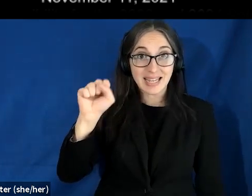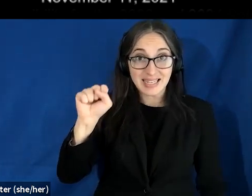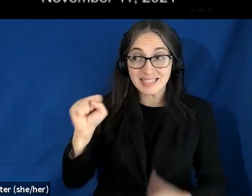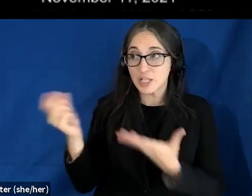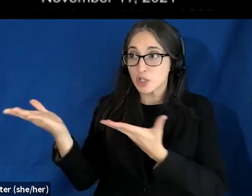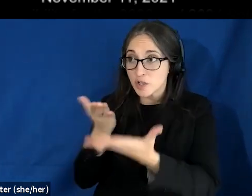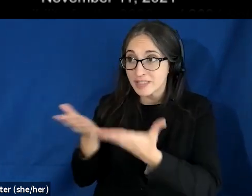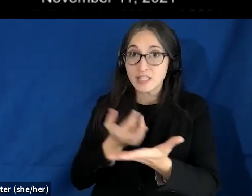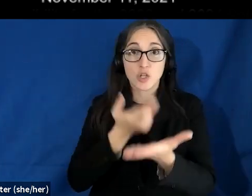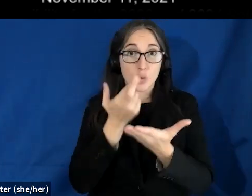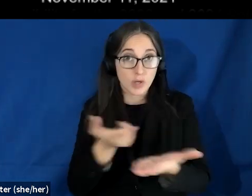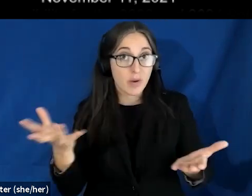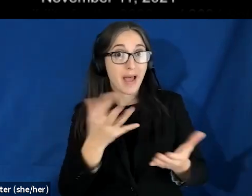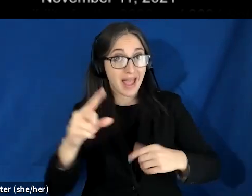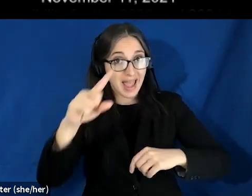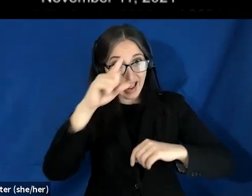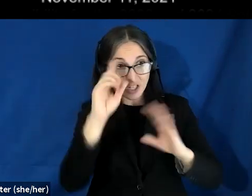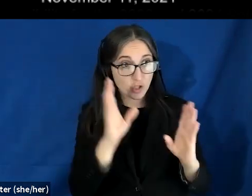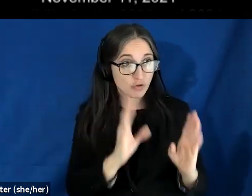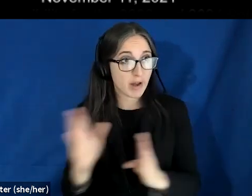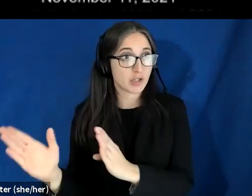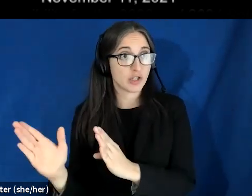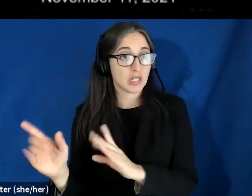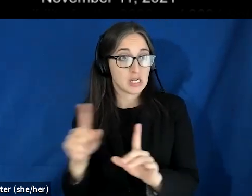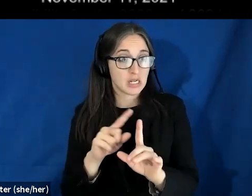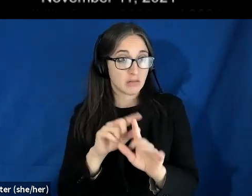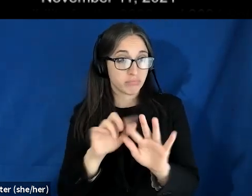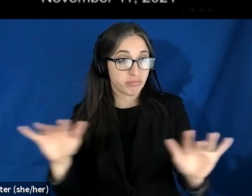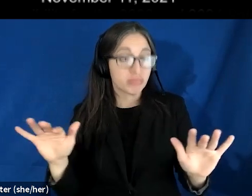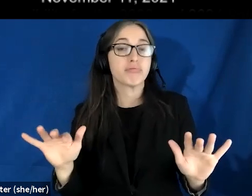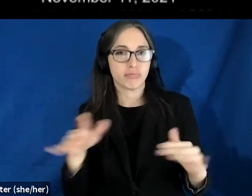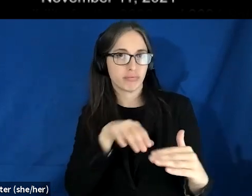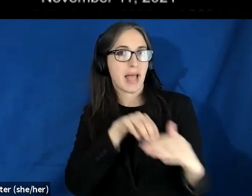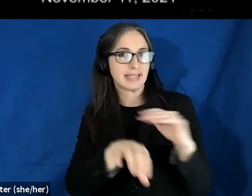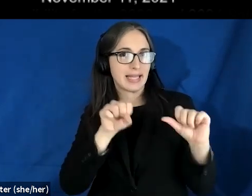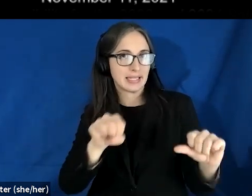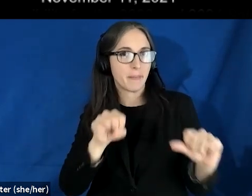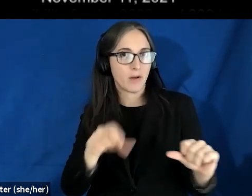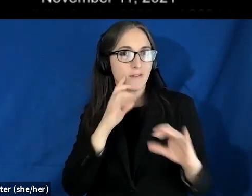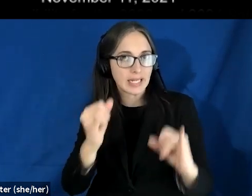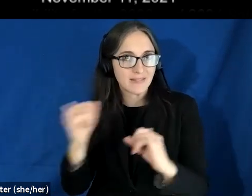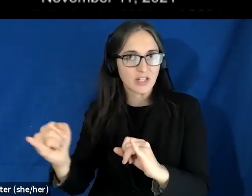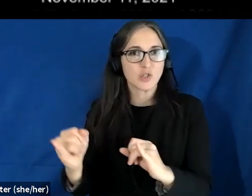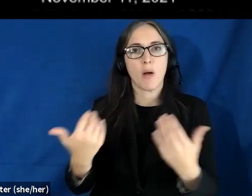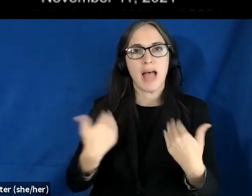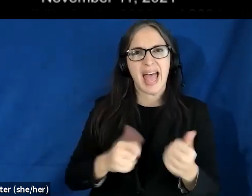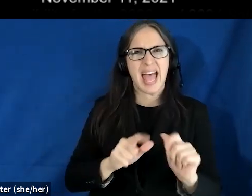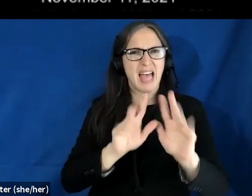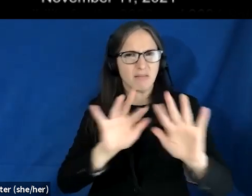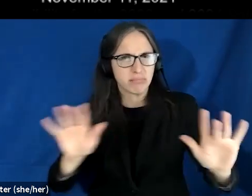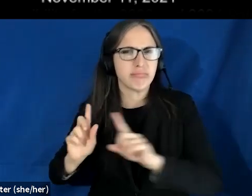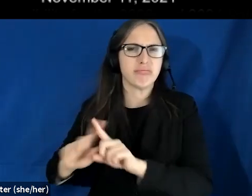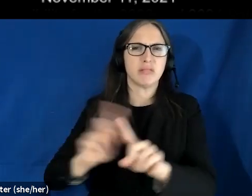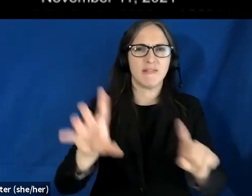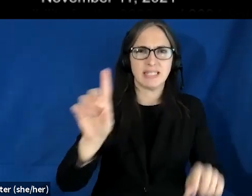and strategies, all these things are accessible to individuals with a wide variety of disabilities. Frankly, I go to a lot of